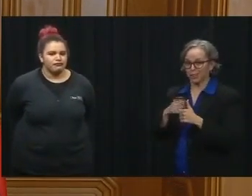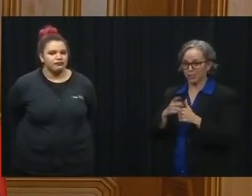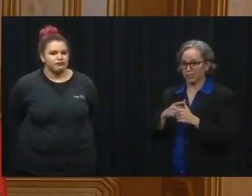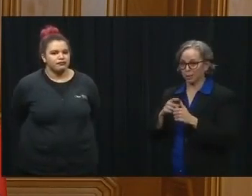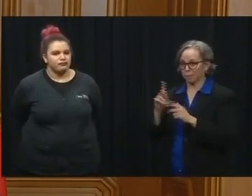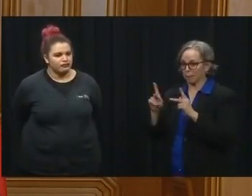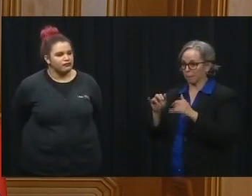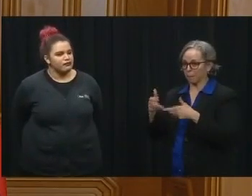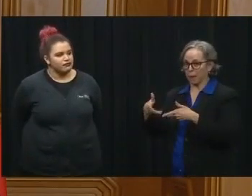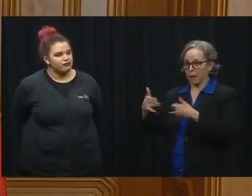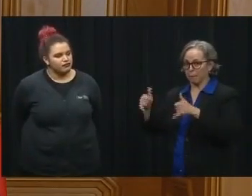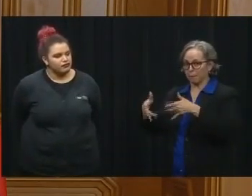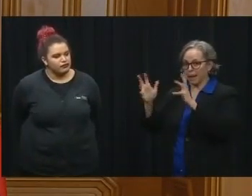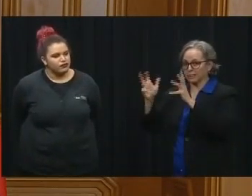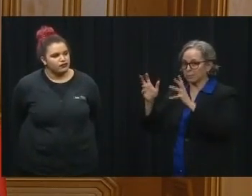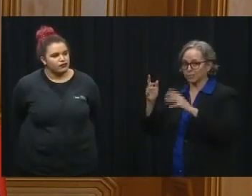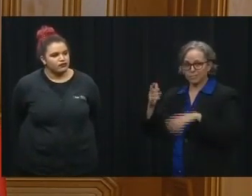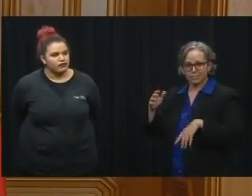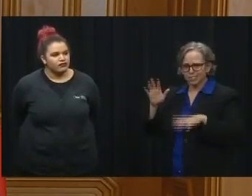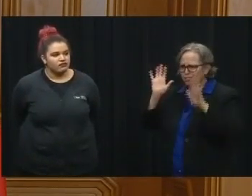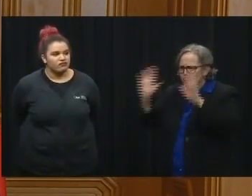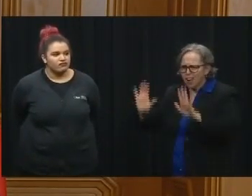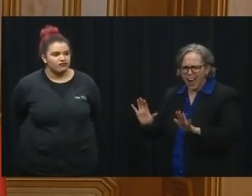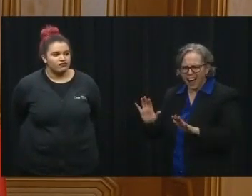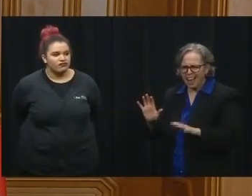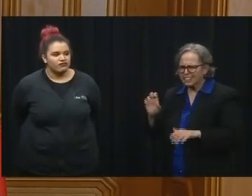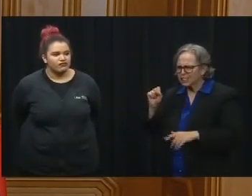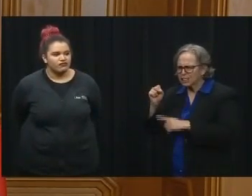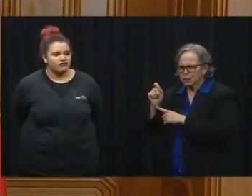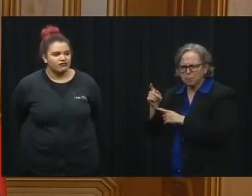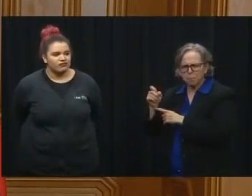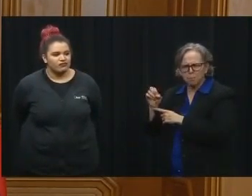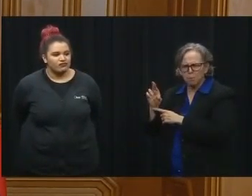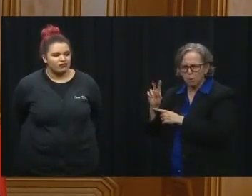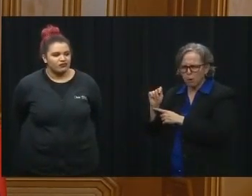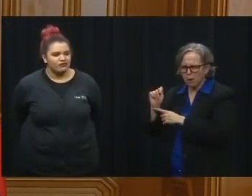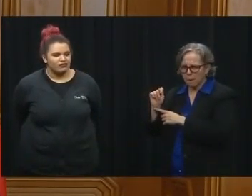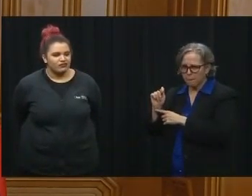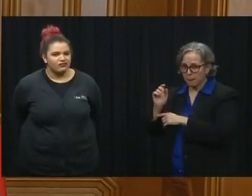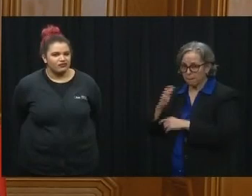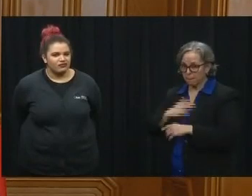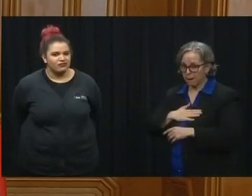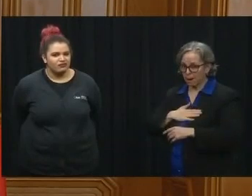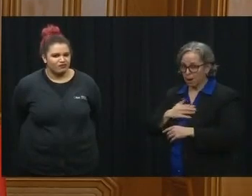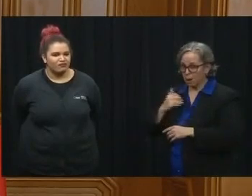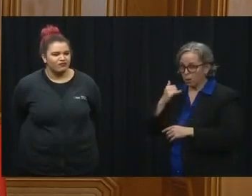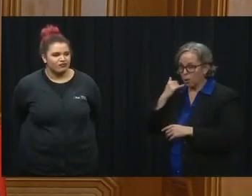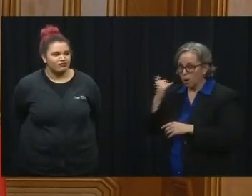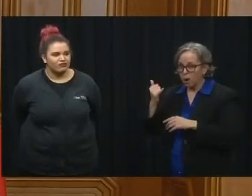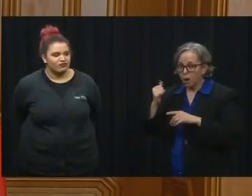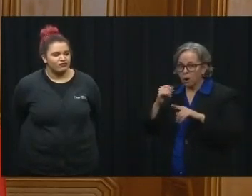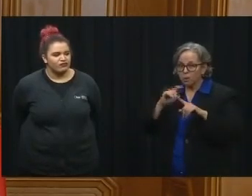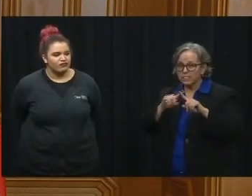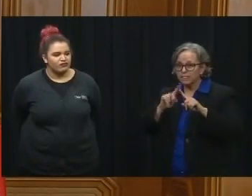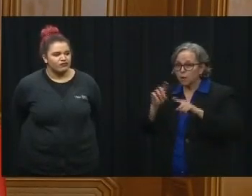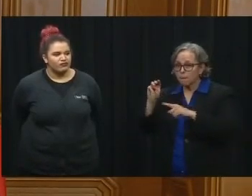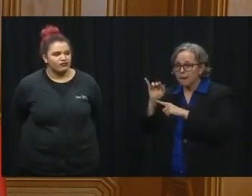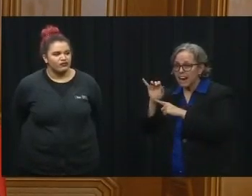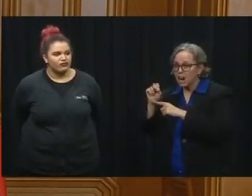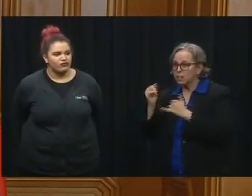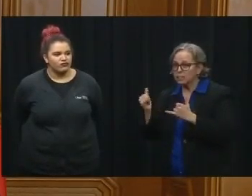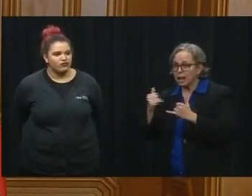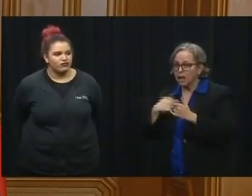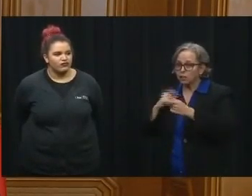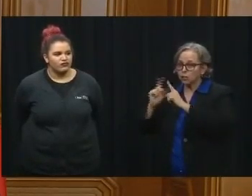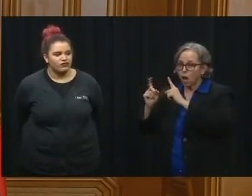but in our call today with two mayors, with the number of mayors, at least two of them said they had taken down the